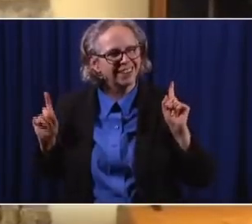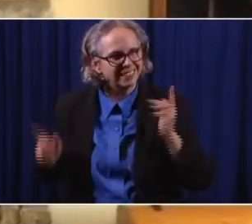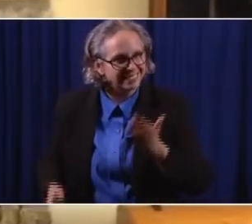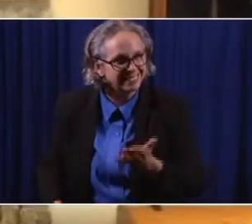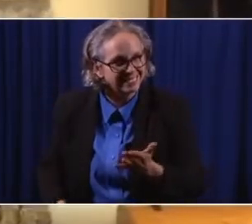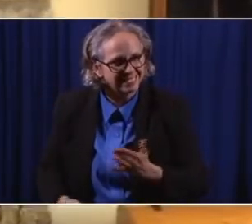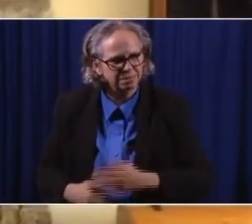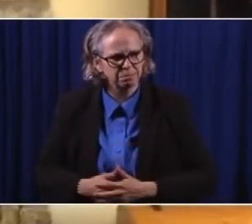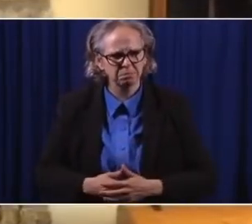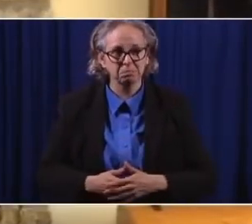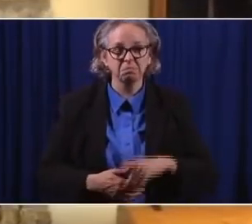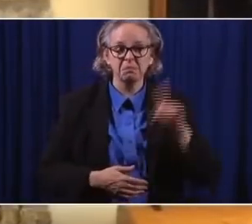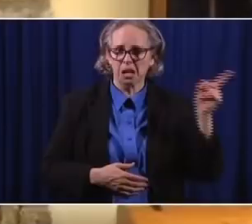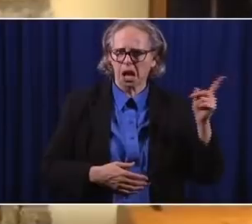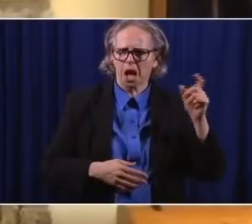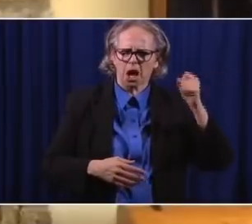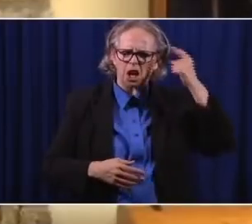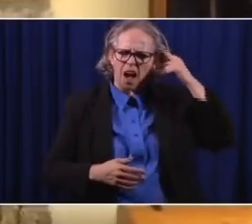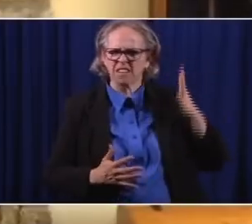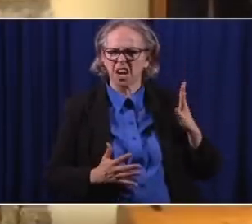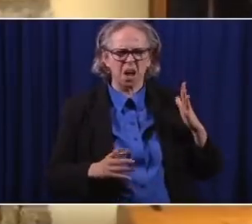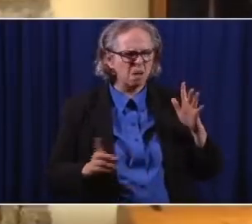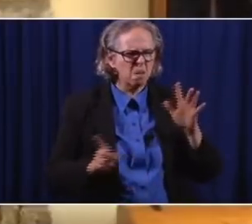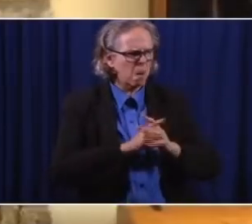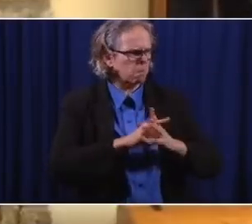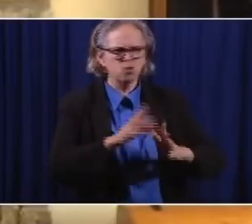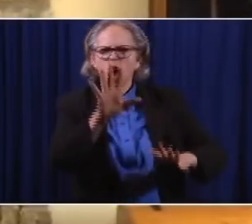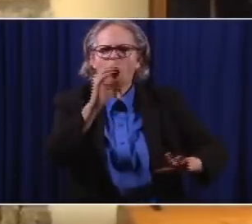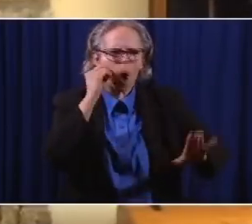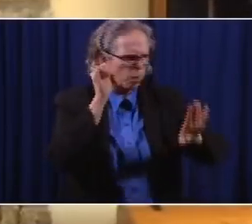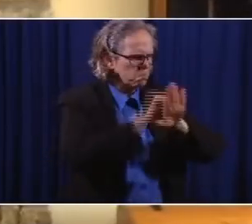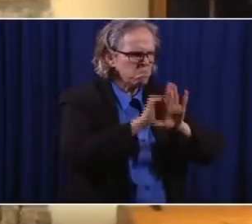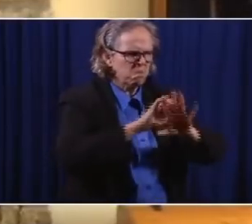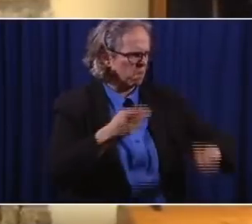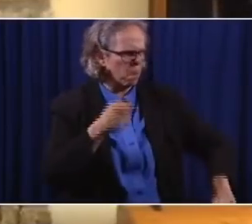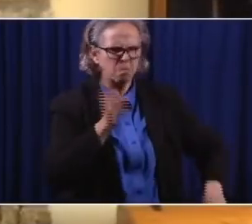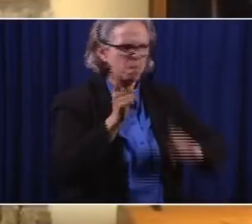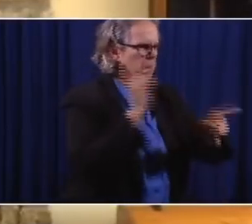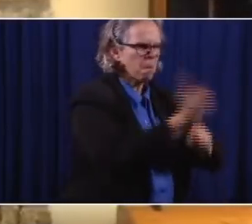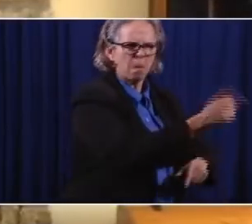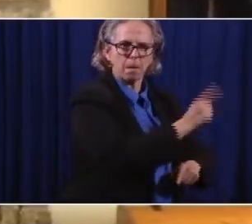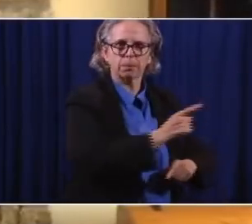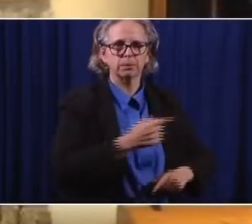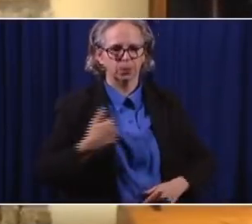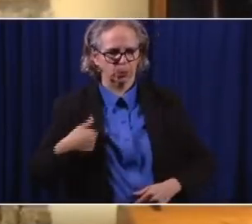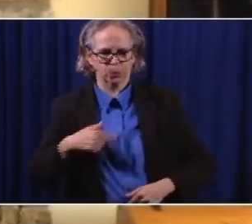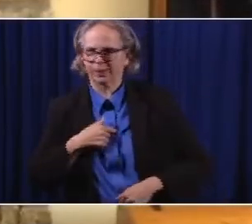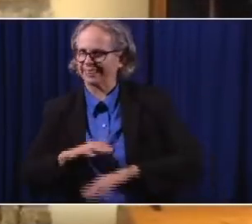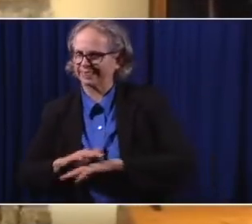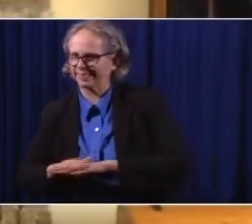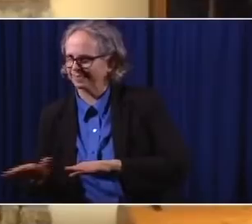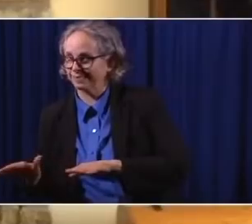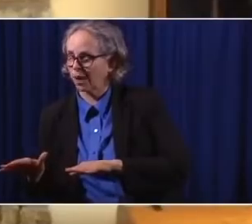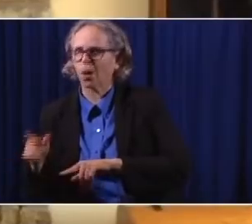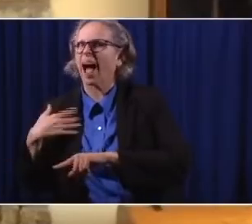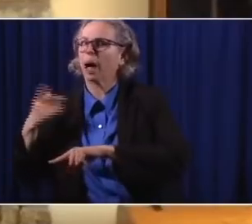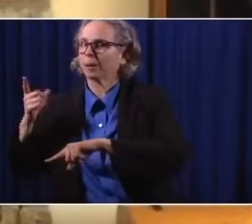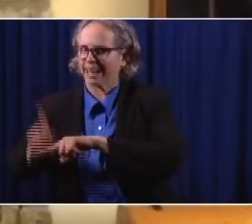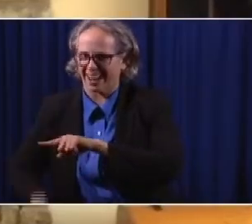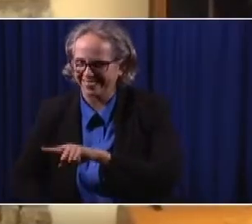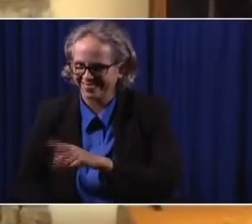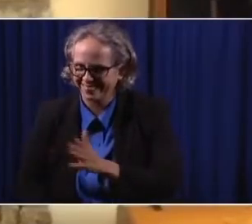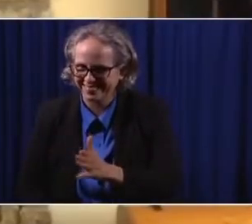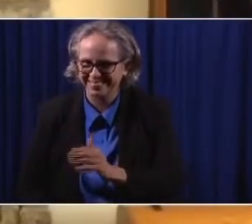sure that, you're not having a party. Government's not going to, can't be everywhere, and it's not going to say, hey, where's your